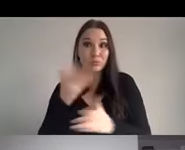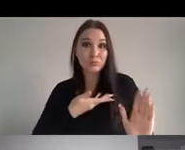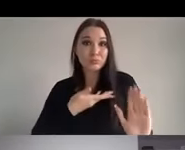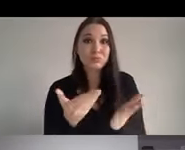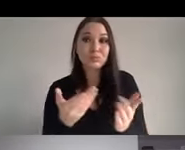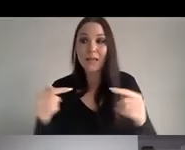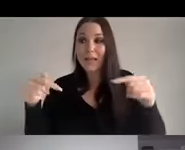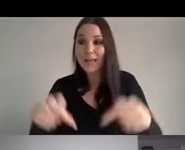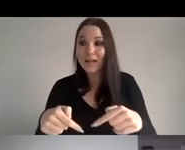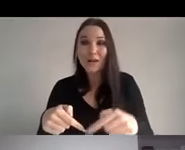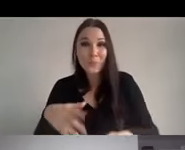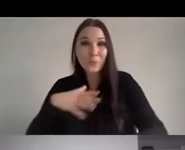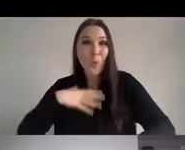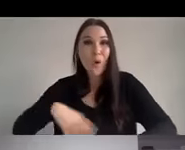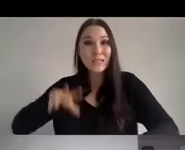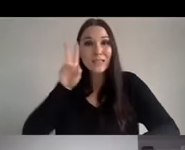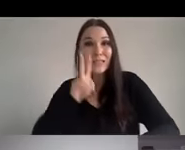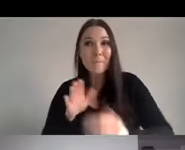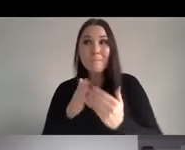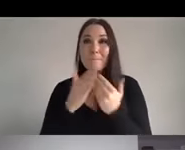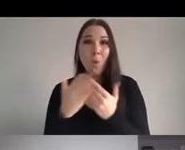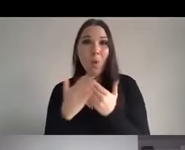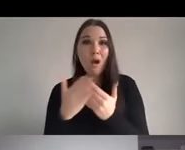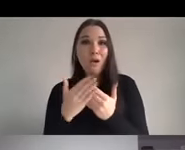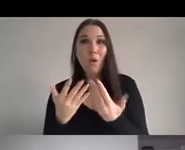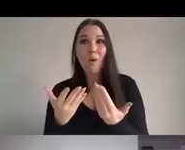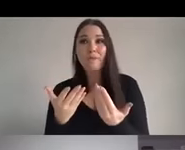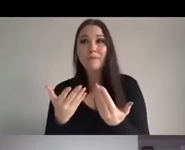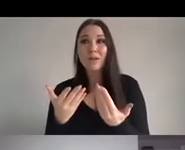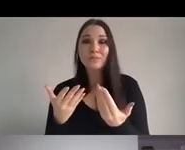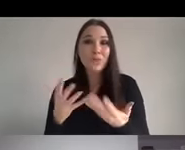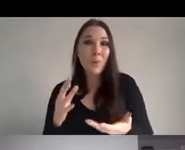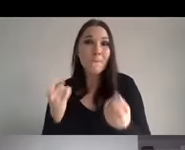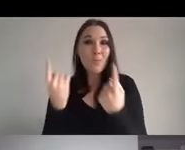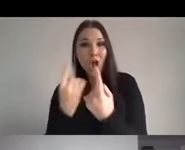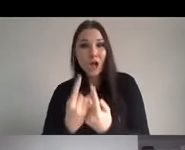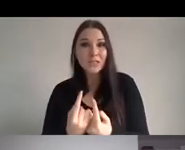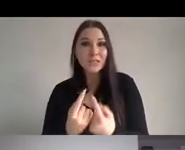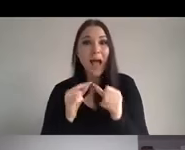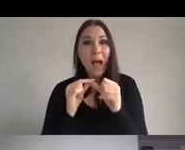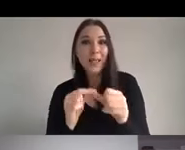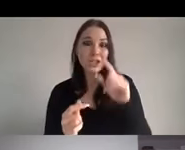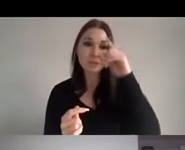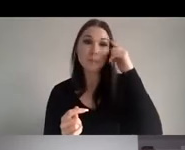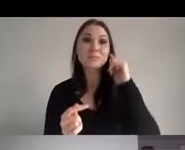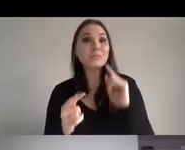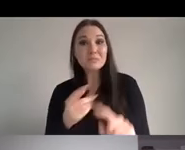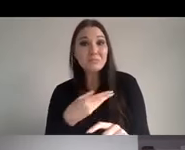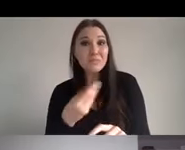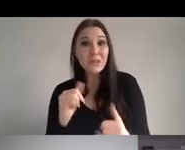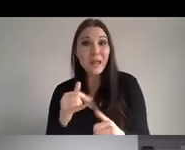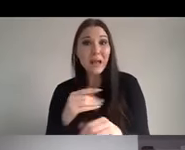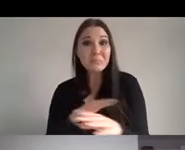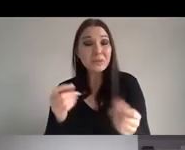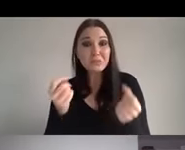they wanted to see more sort of the product of the application. They first off sometimes didn't understand what was unique